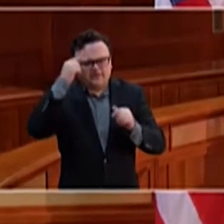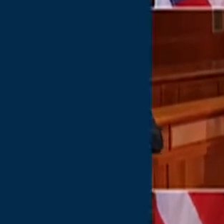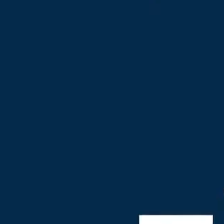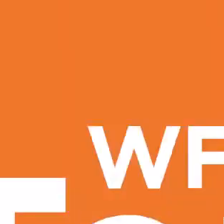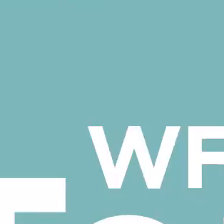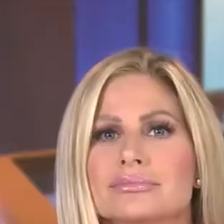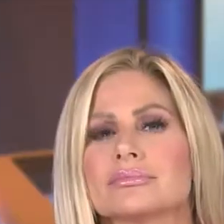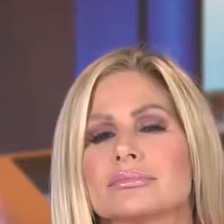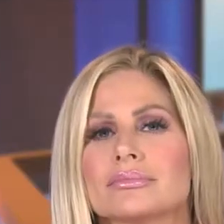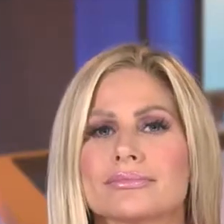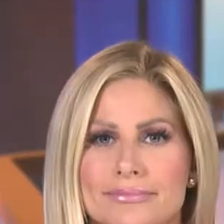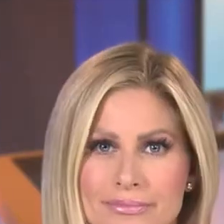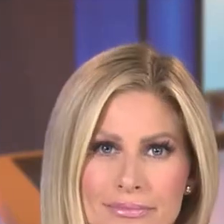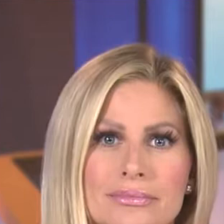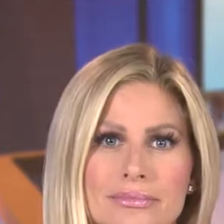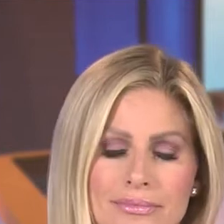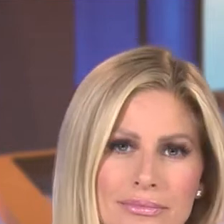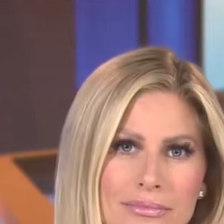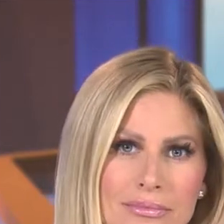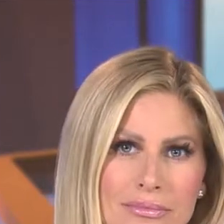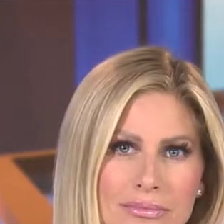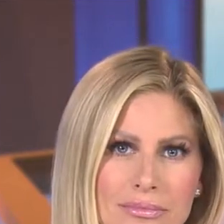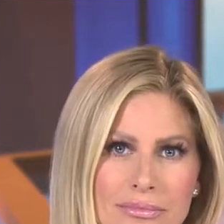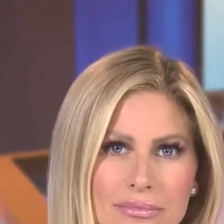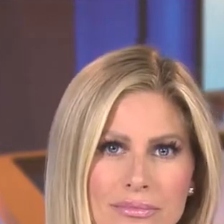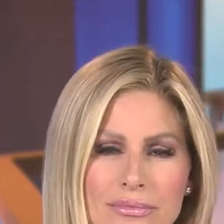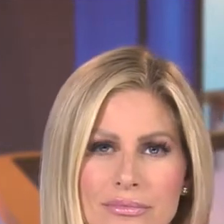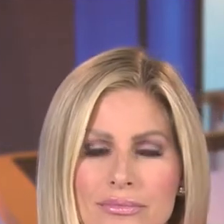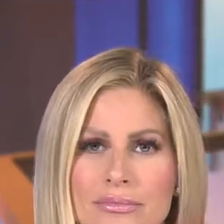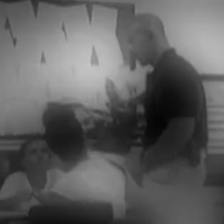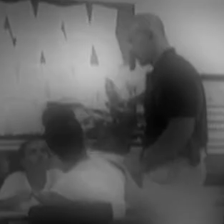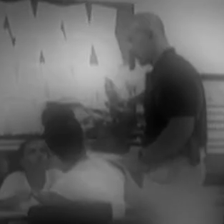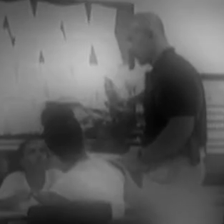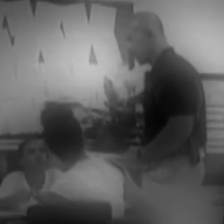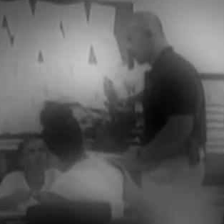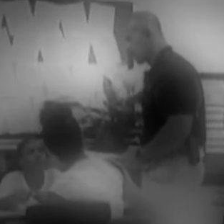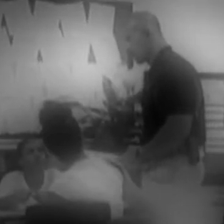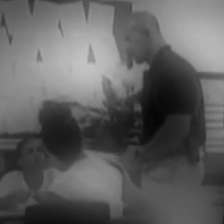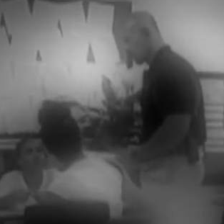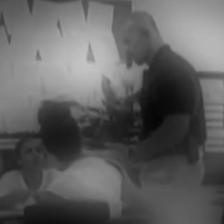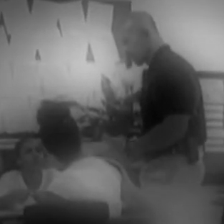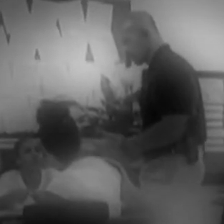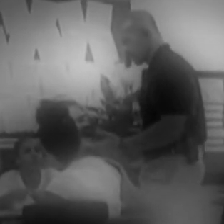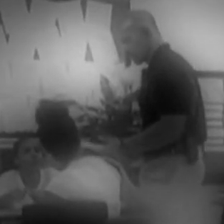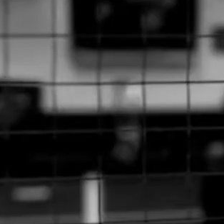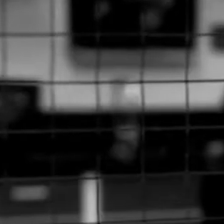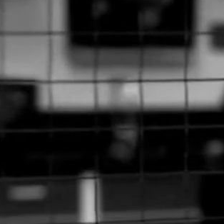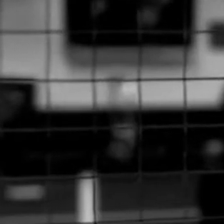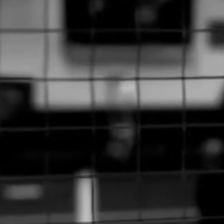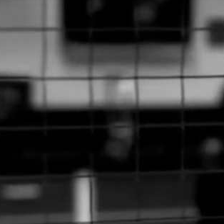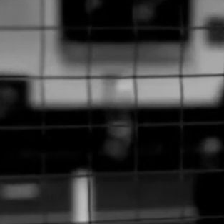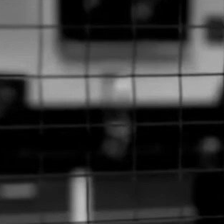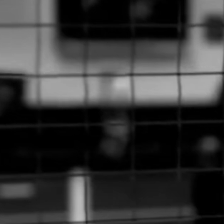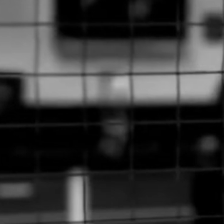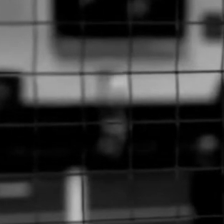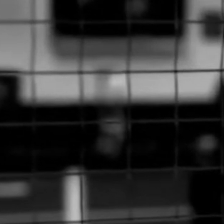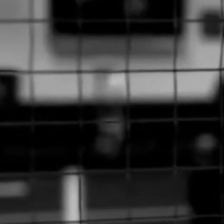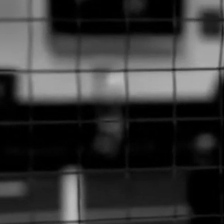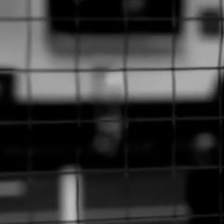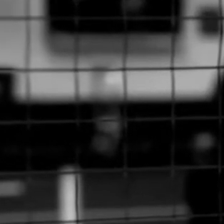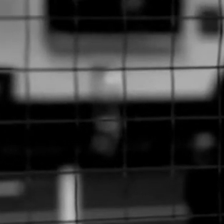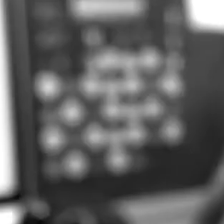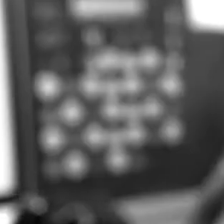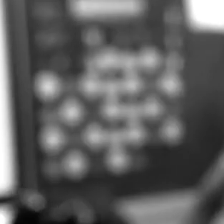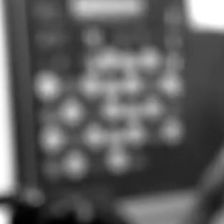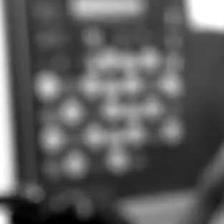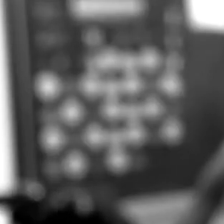schools closed. Florida Governor Ron DeSantis making his strongest push yet today. He wants Florida schools to open their doors next month to parents who want to send